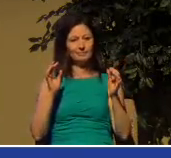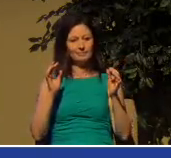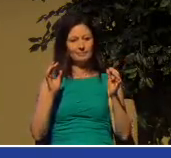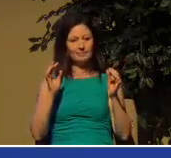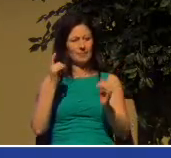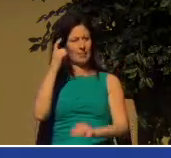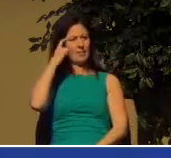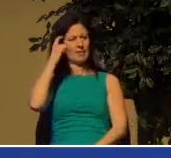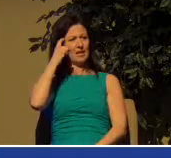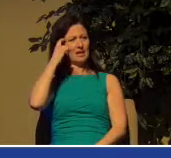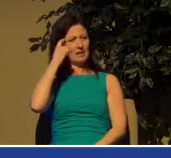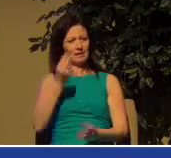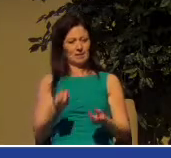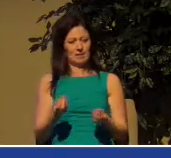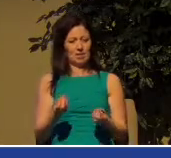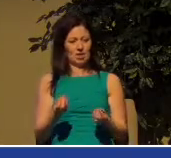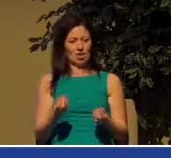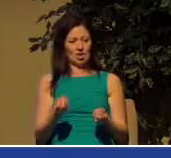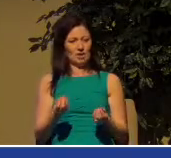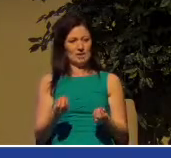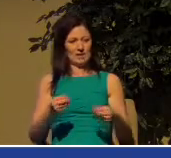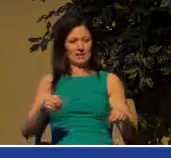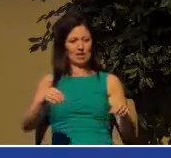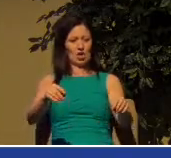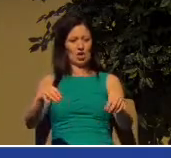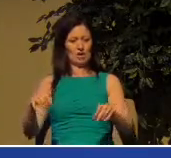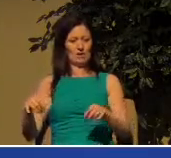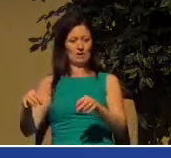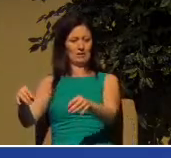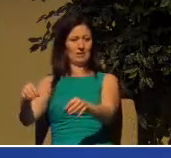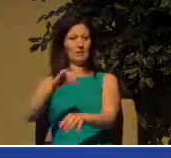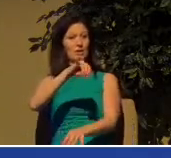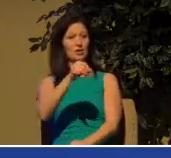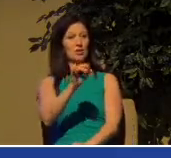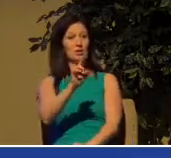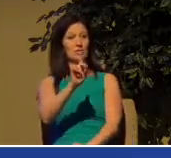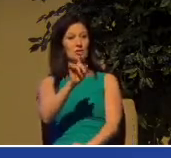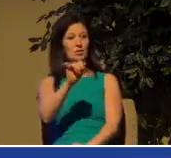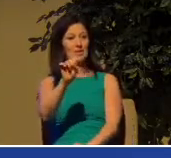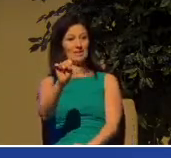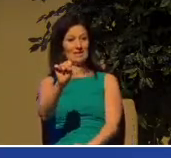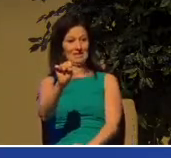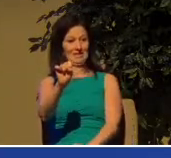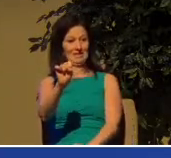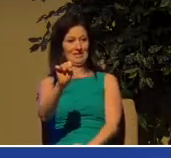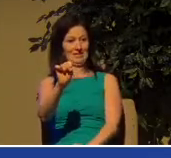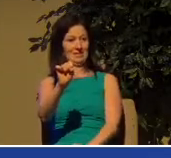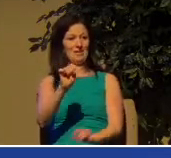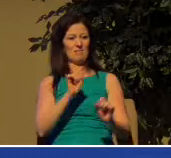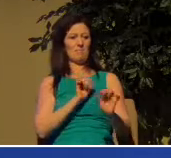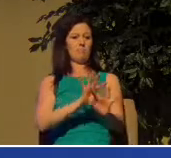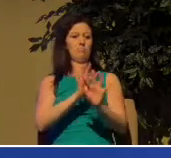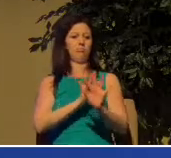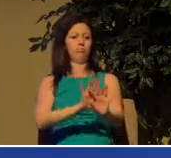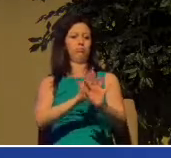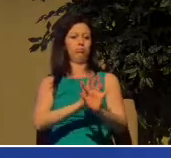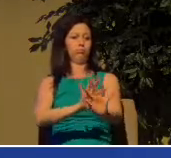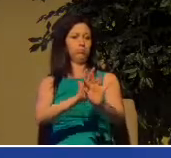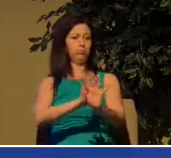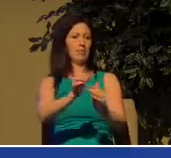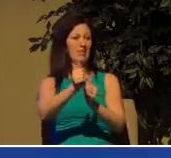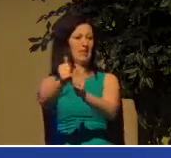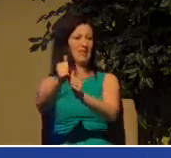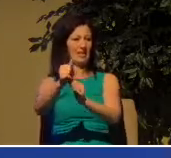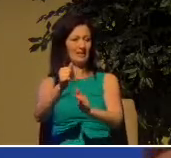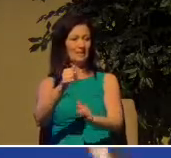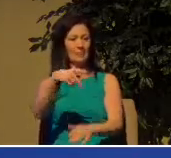think of the scene in the garden. You know, Judas and the mob are coming to arrest Jesus, Peter takes out his sword and he cuts